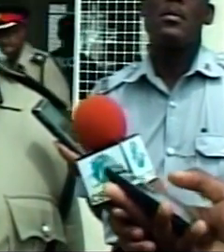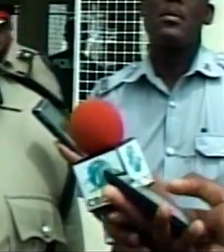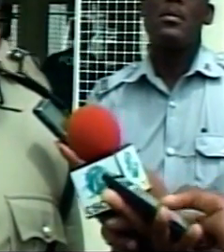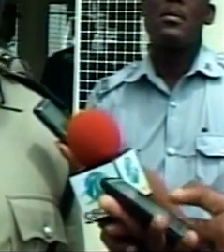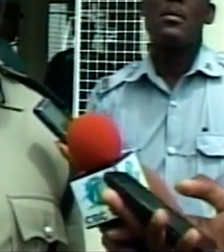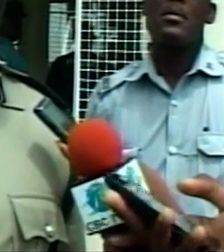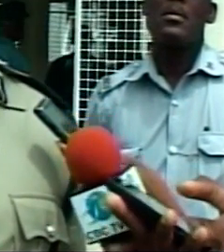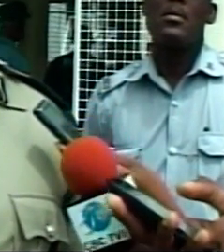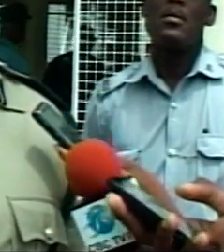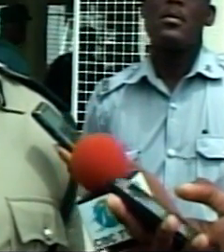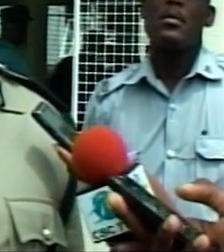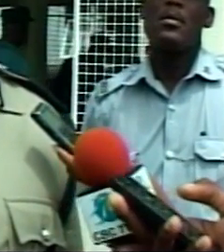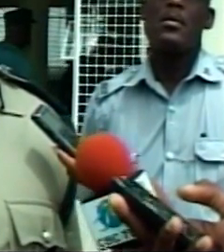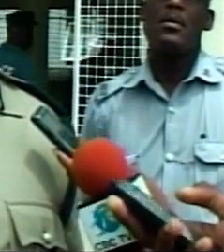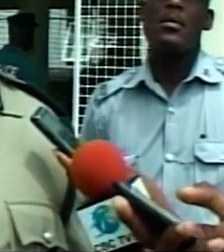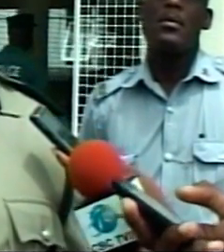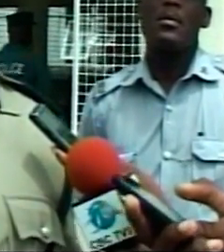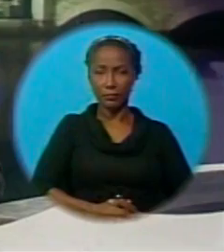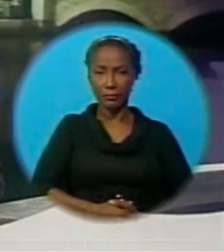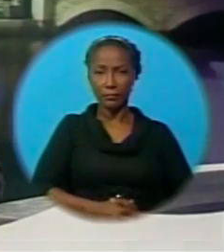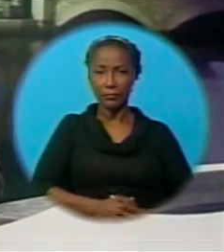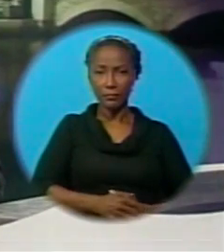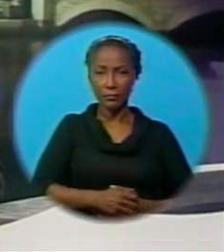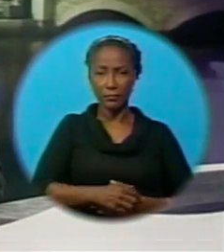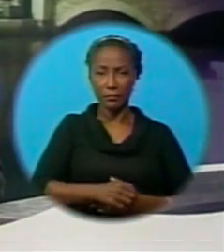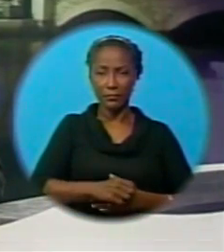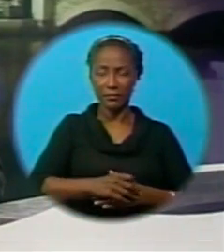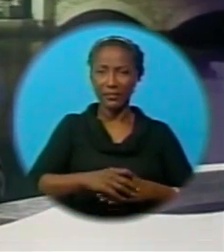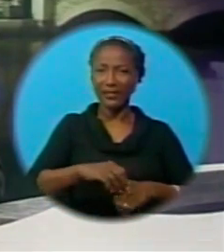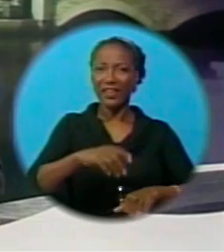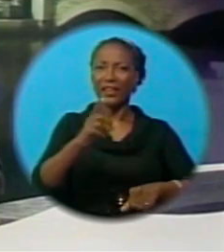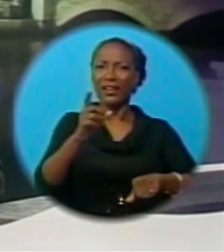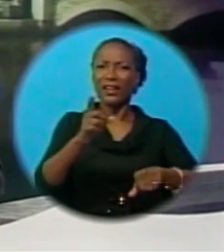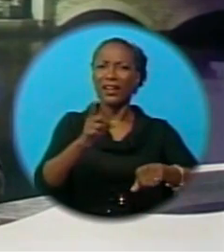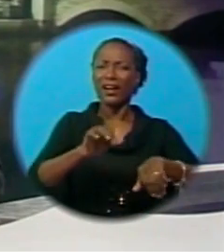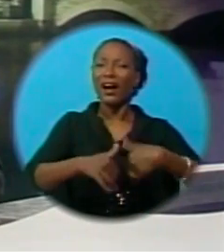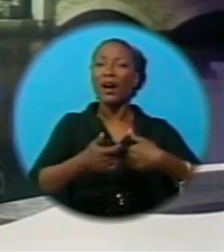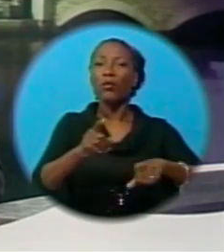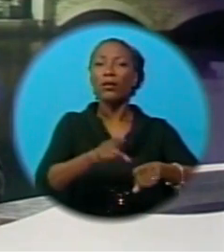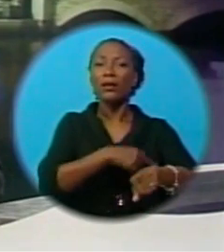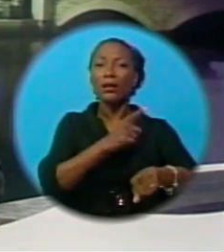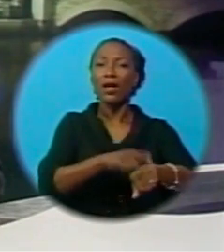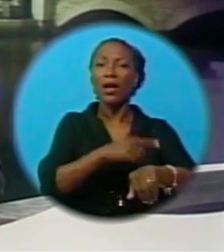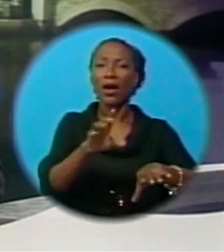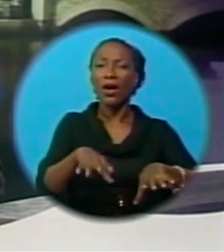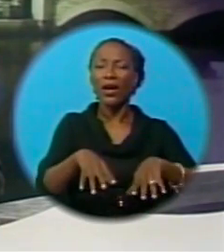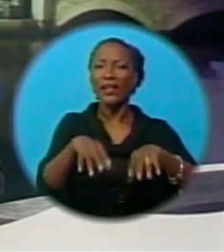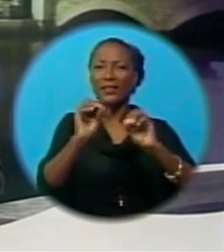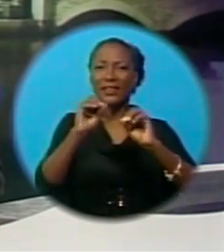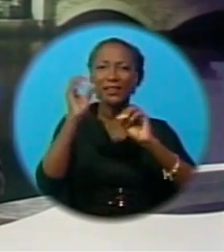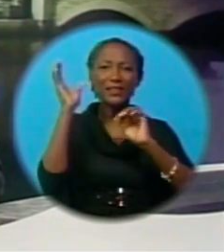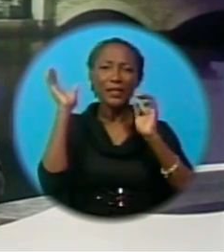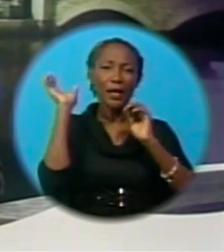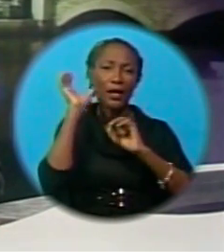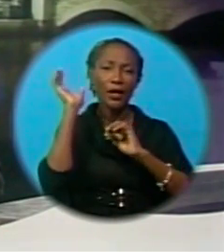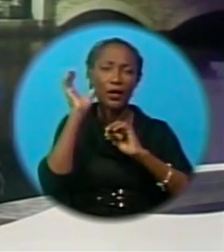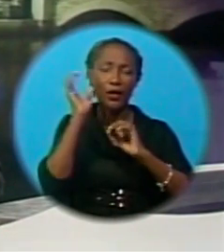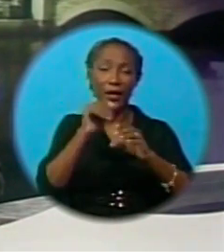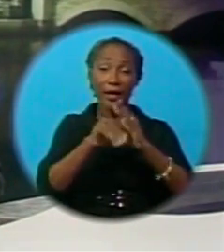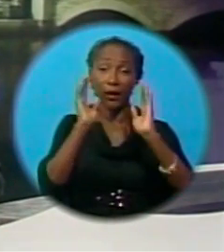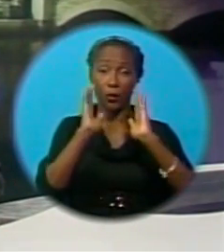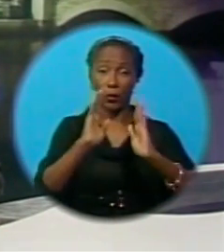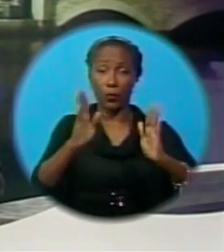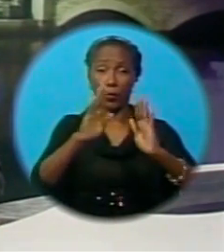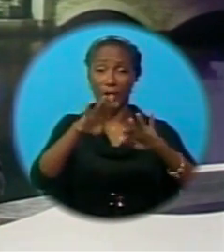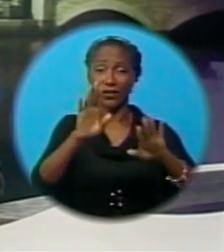guard agencies or defense forces and so on. Well, the length of time it takes the court to hear matters of child sexual abuse is deterring